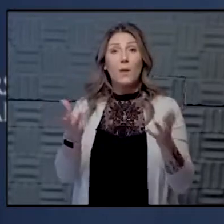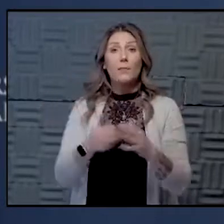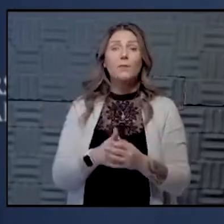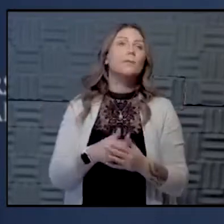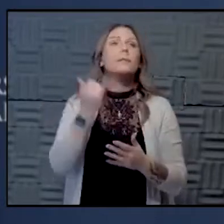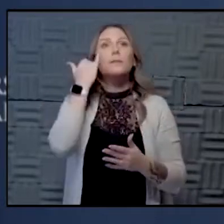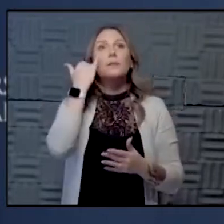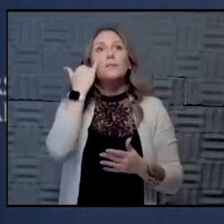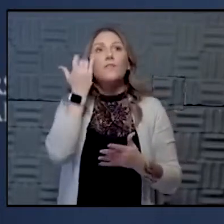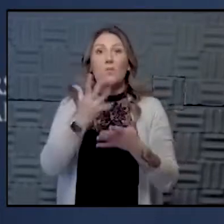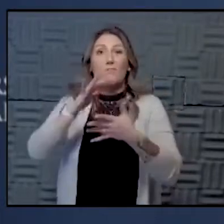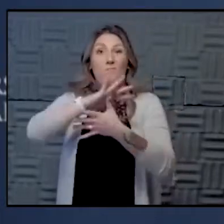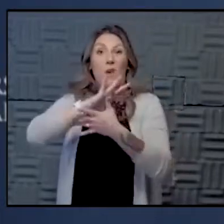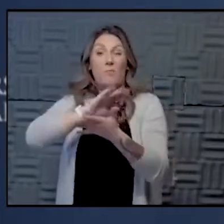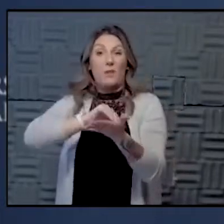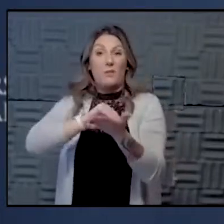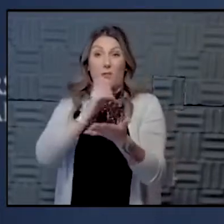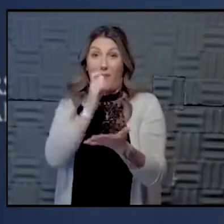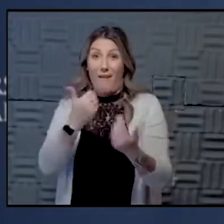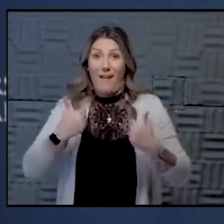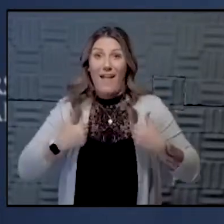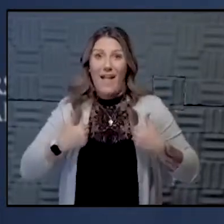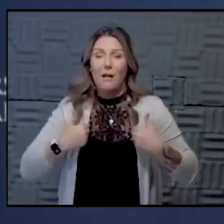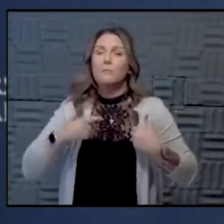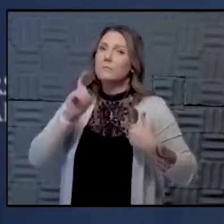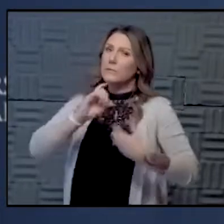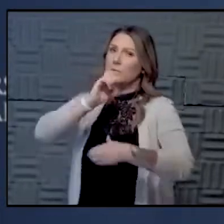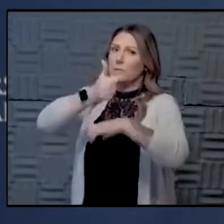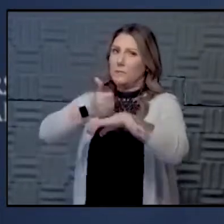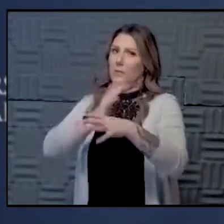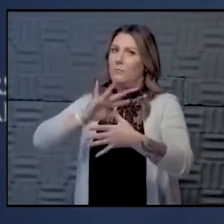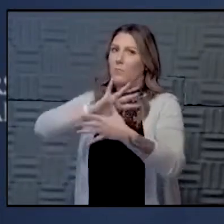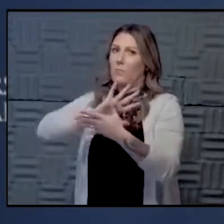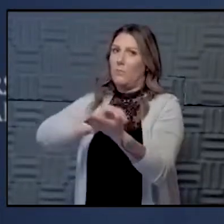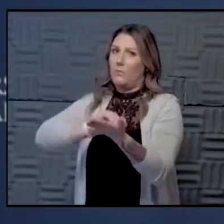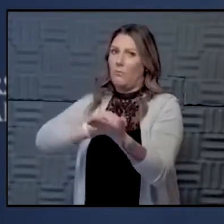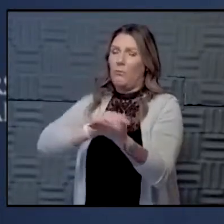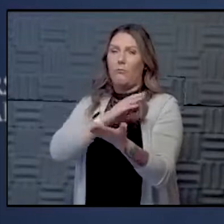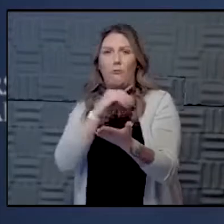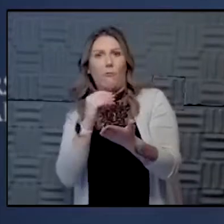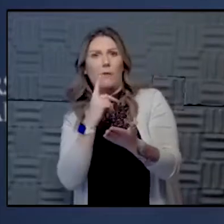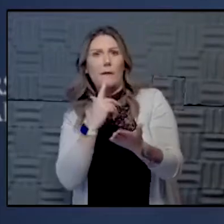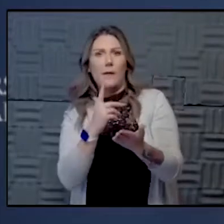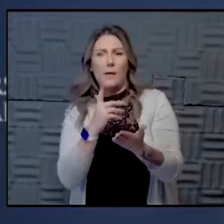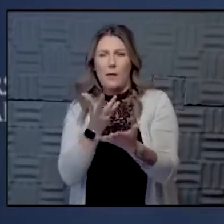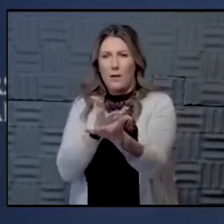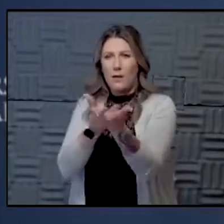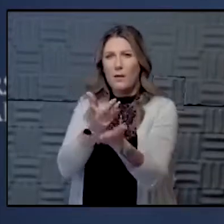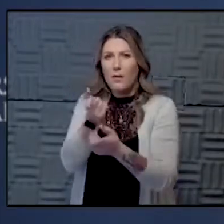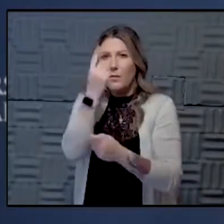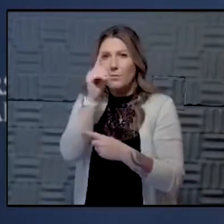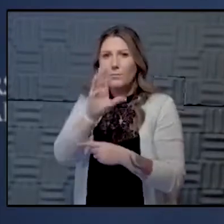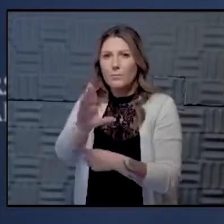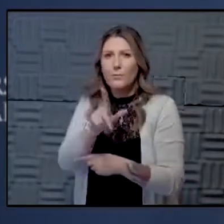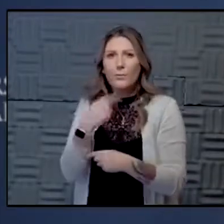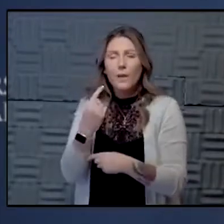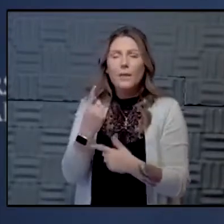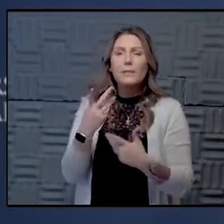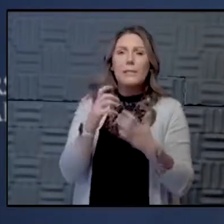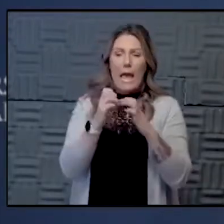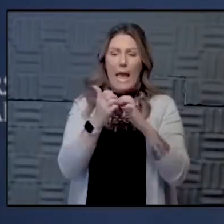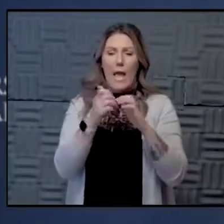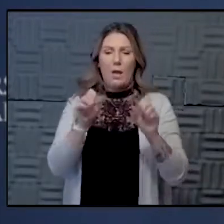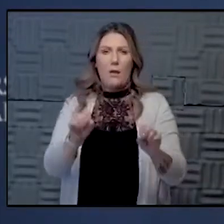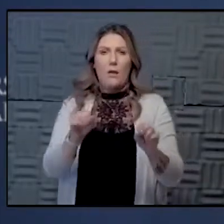have a primary provider, establishing with a primary provider, working with them to understand your risk and how you